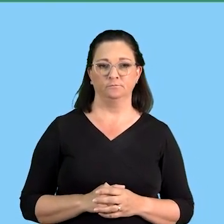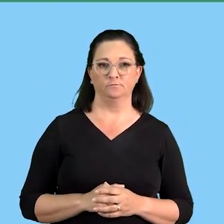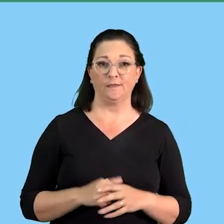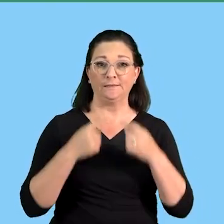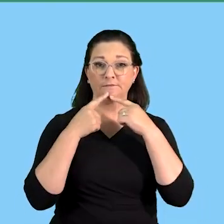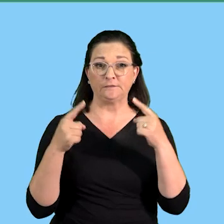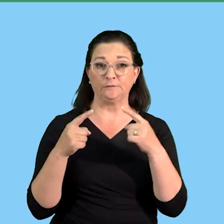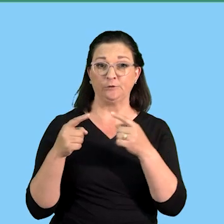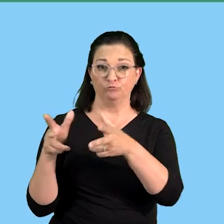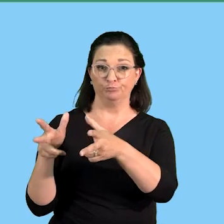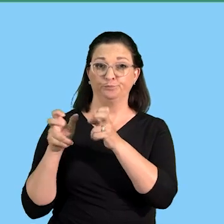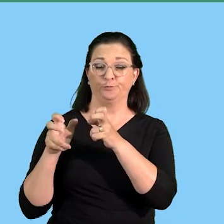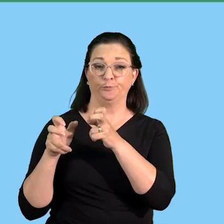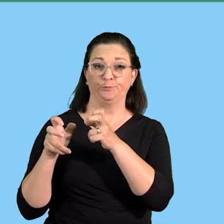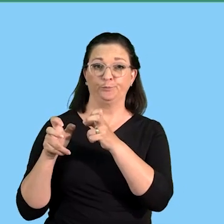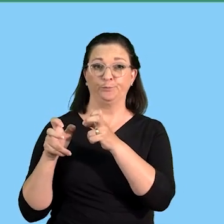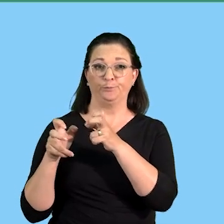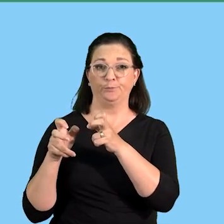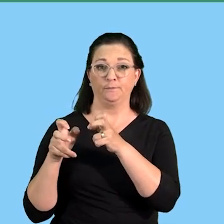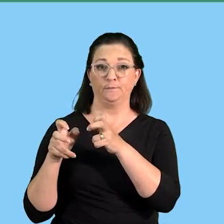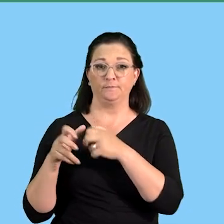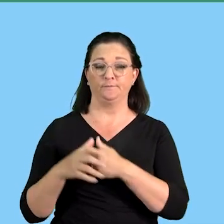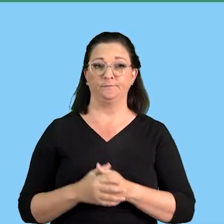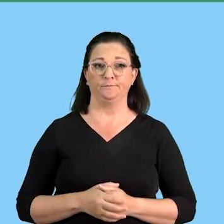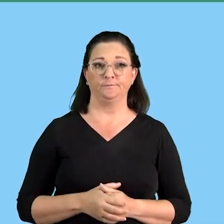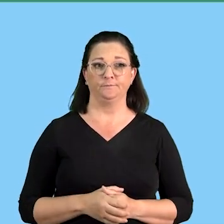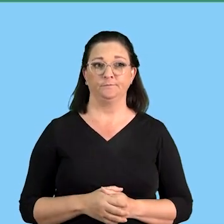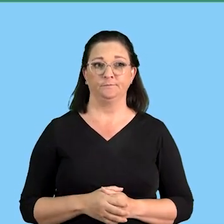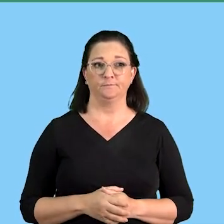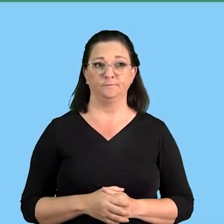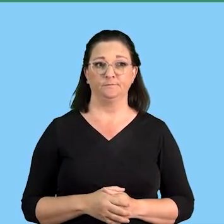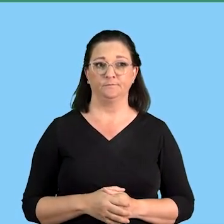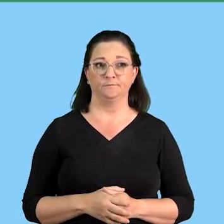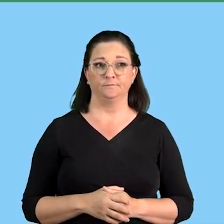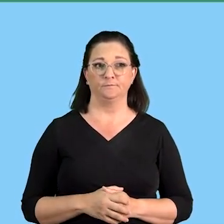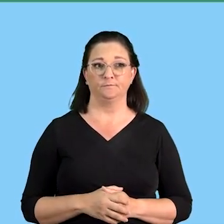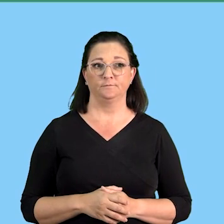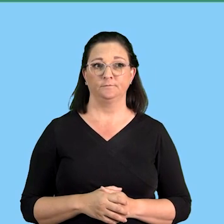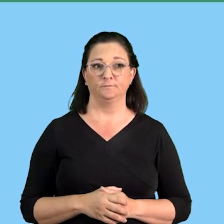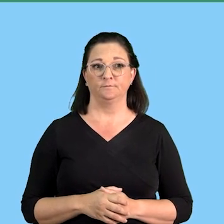is the statement you are going to take to say, but partners